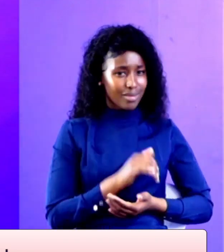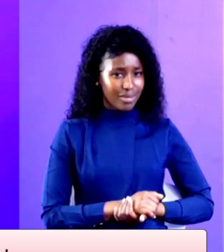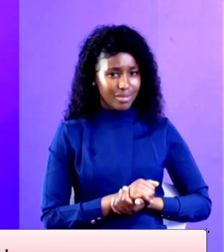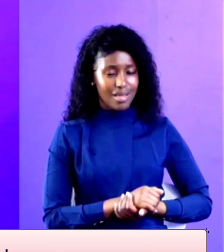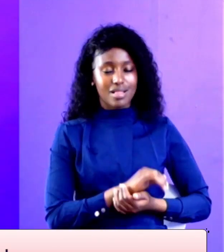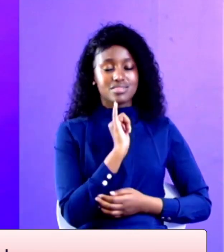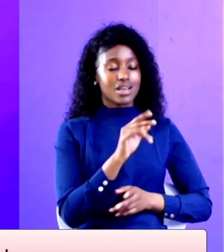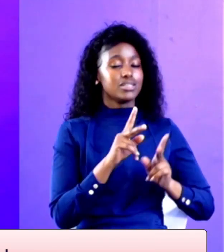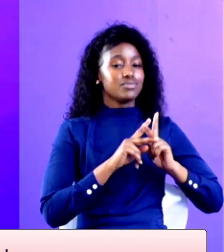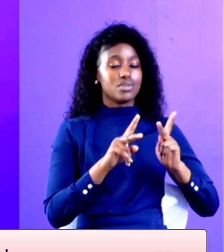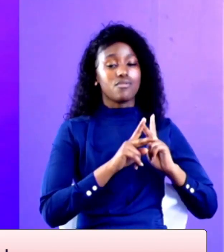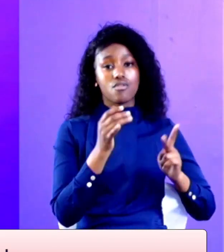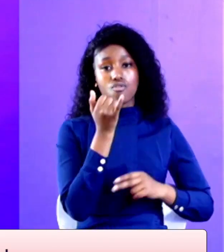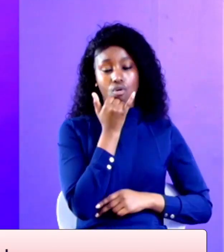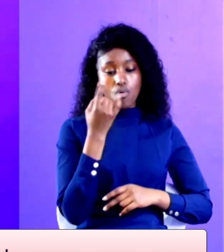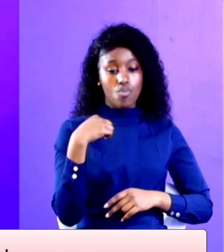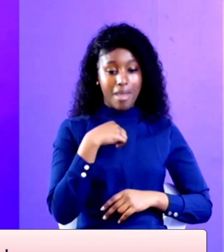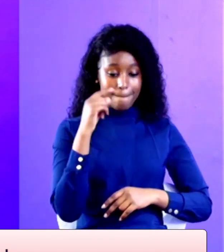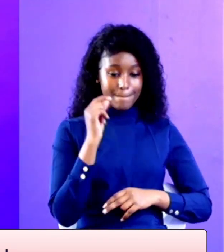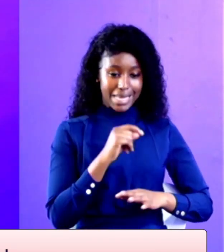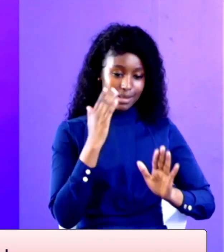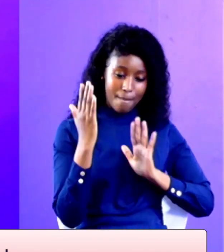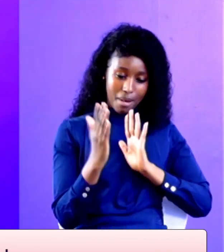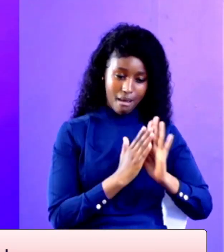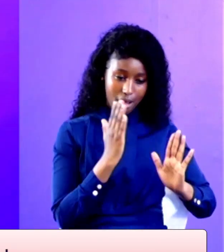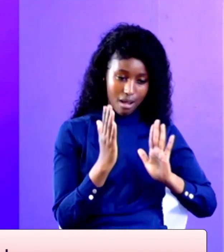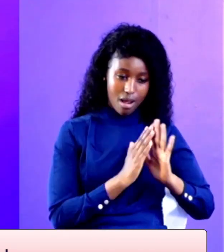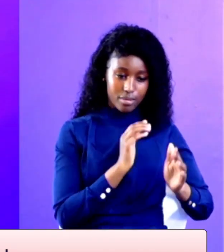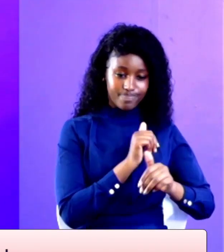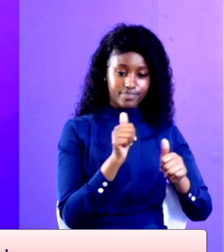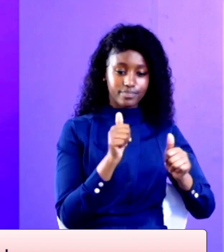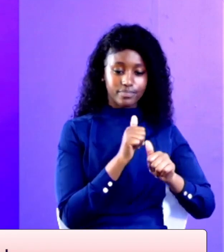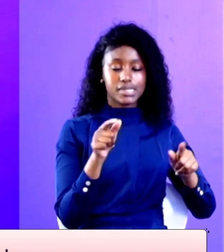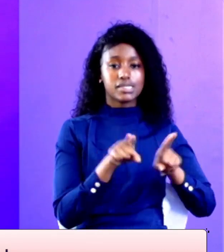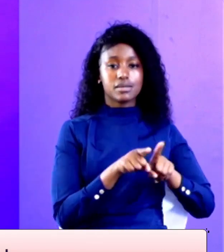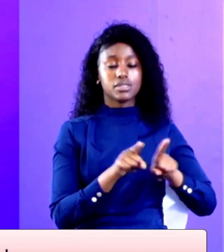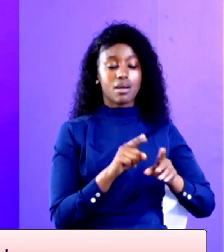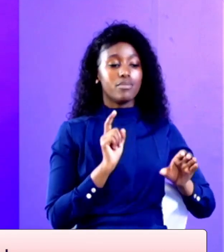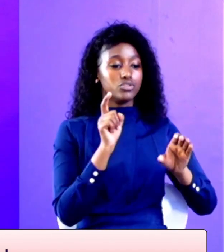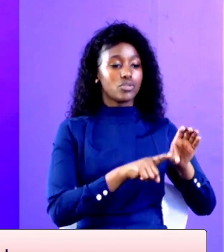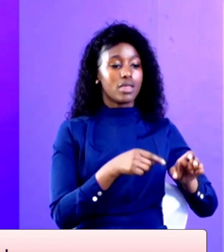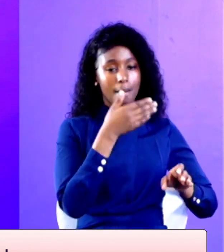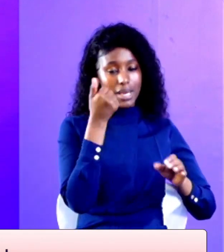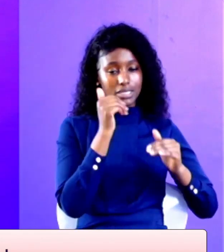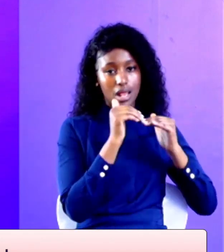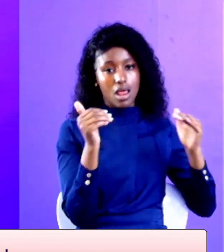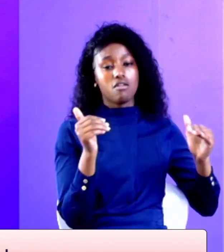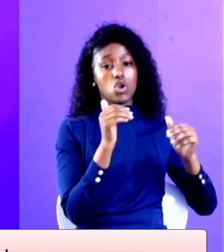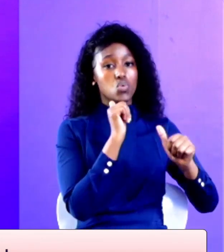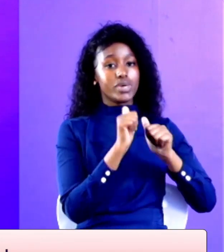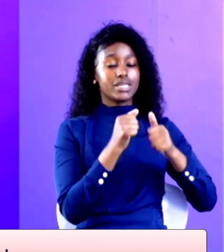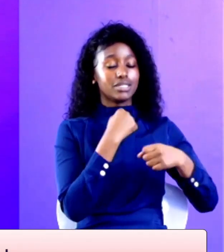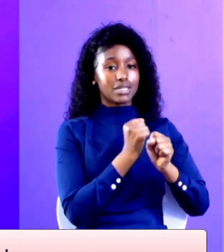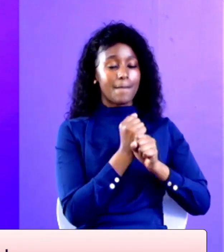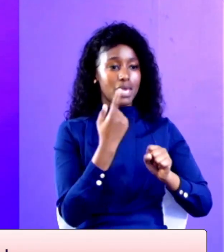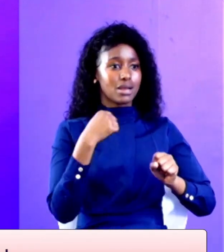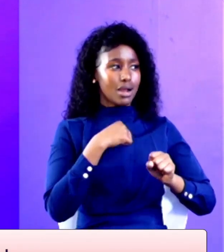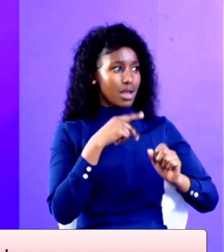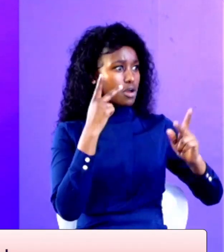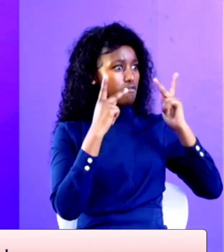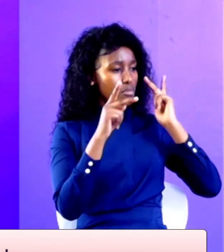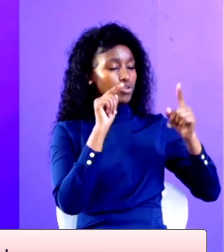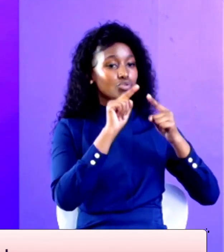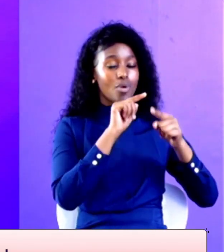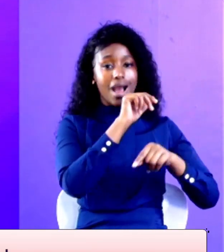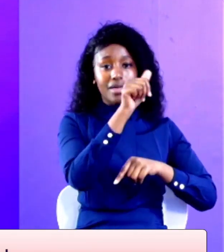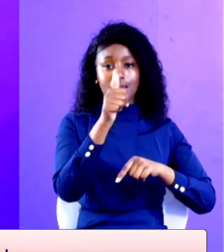high time for us to make sure that we move to the best level that we could be seen even by other nations and